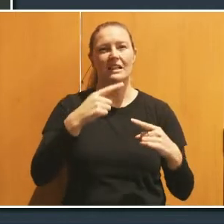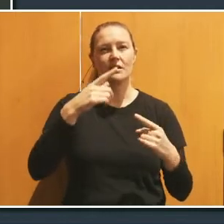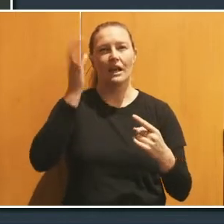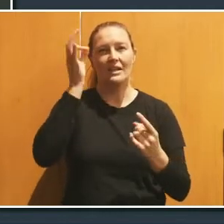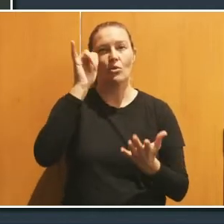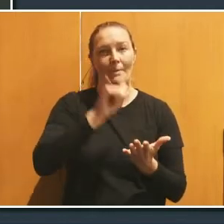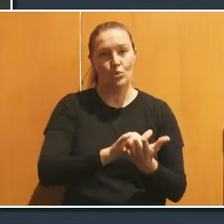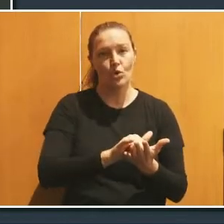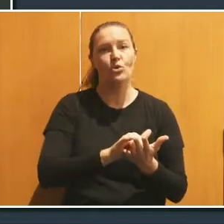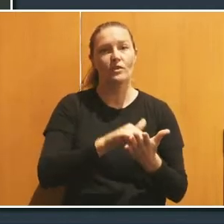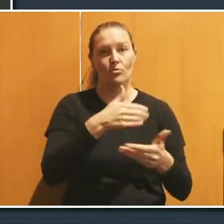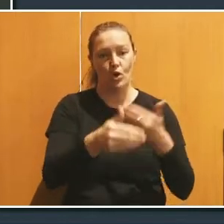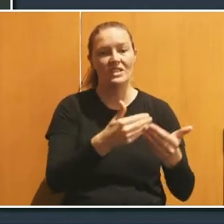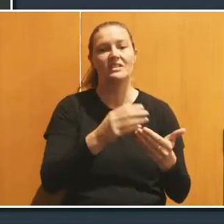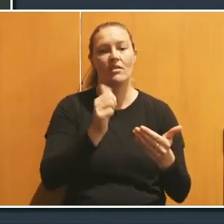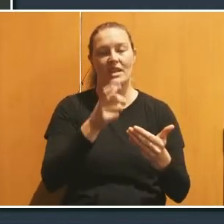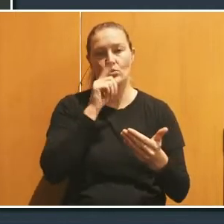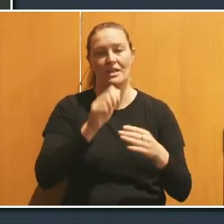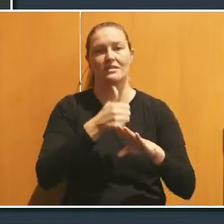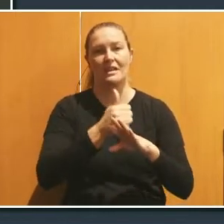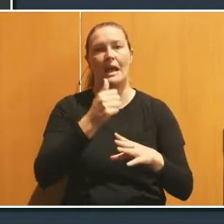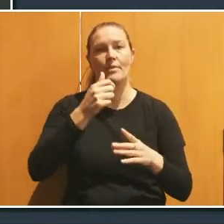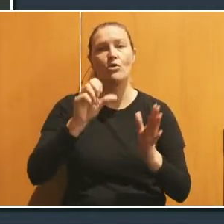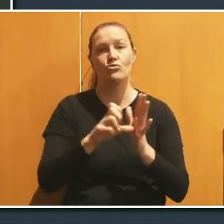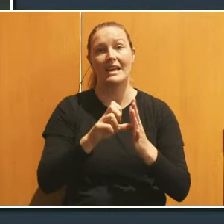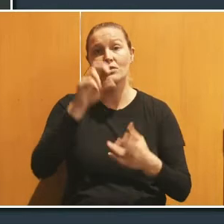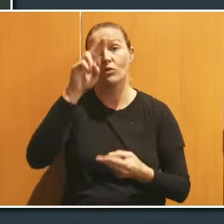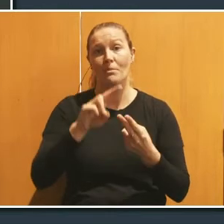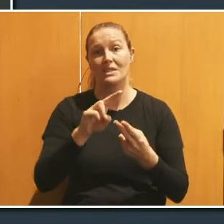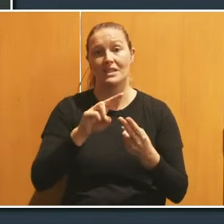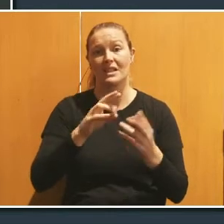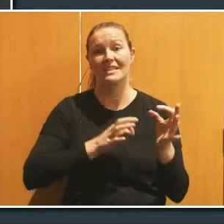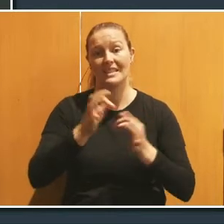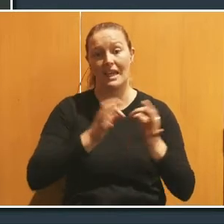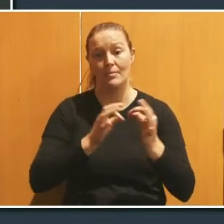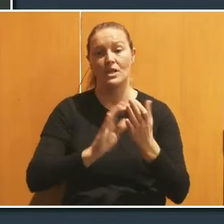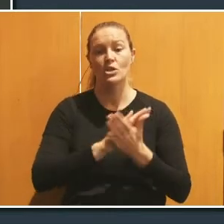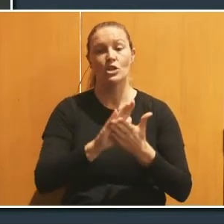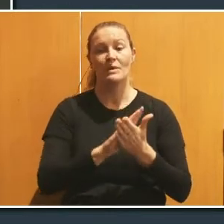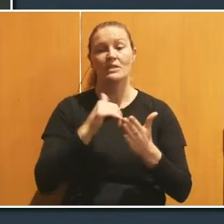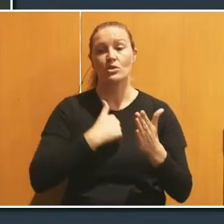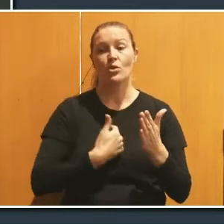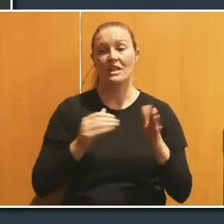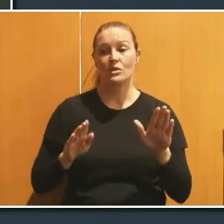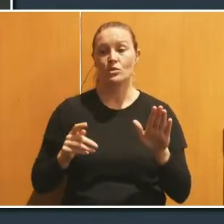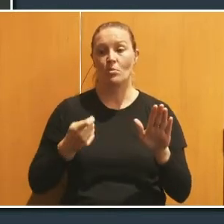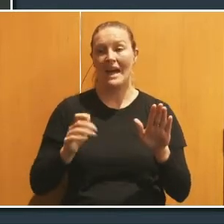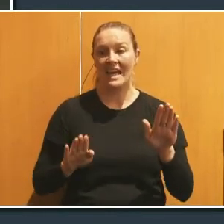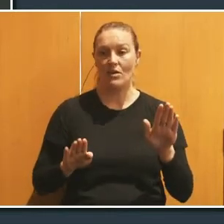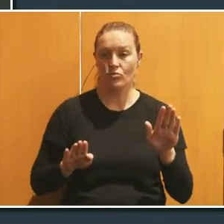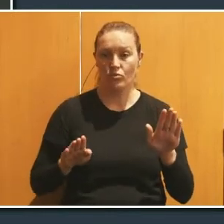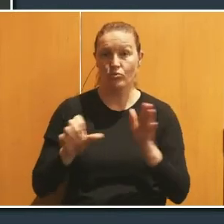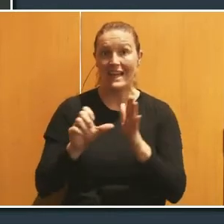remission scheme would then kick in to say, okay, you don't have to pay the increase in the rates for a